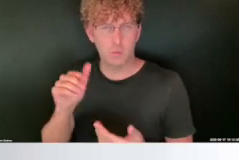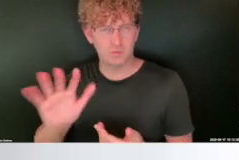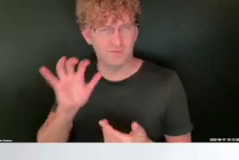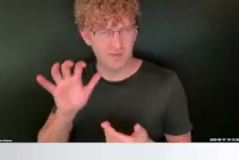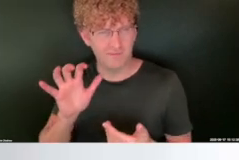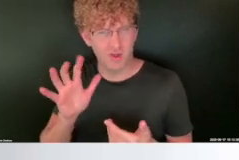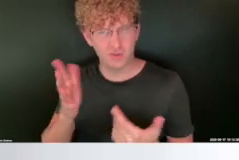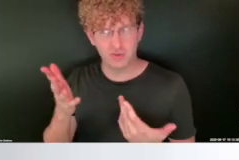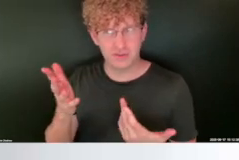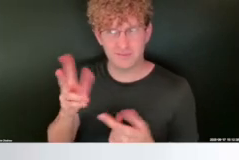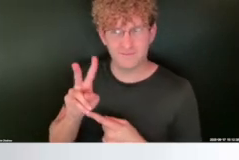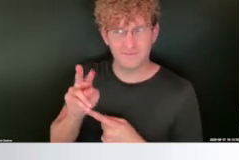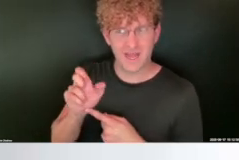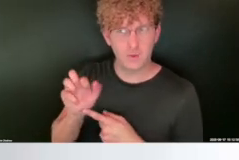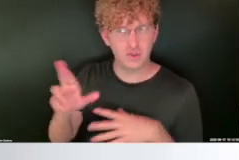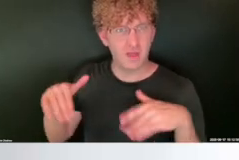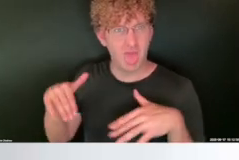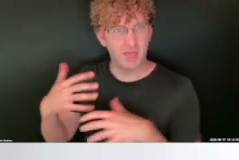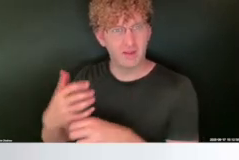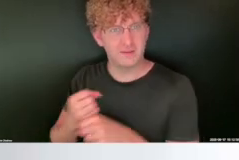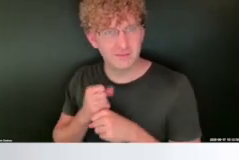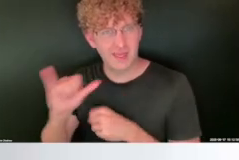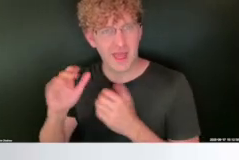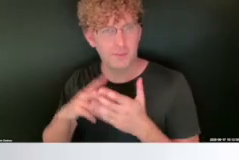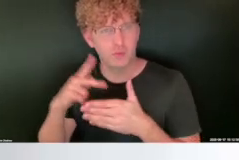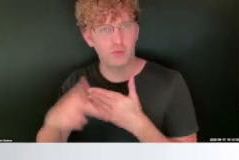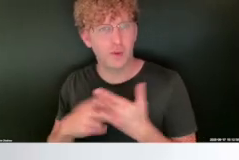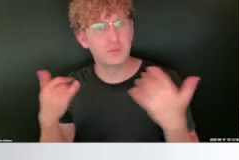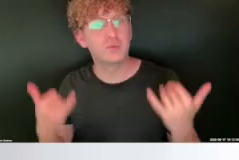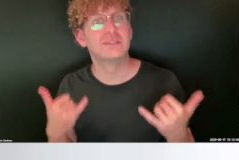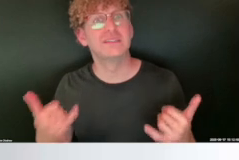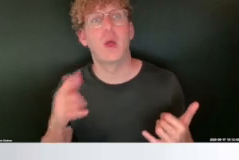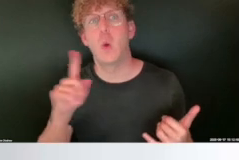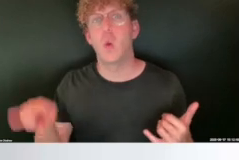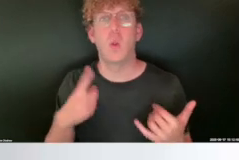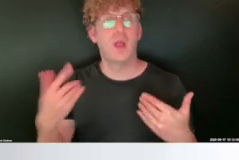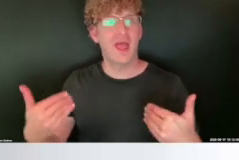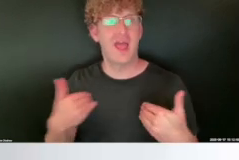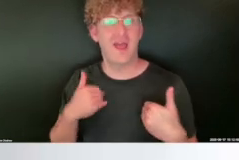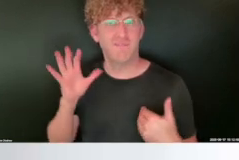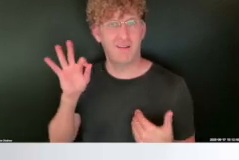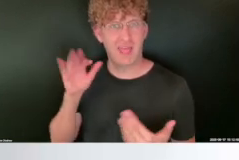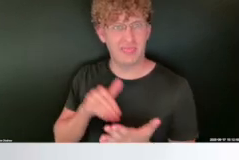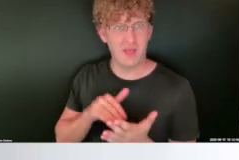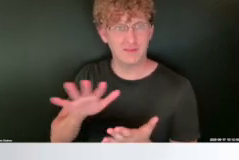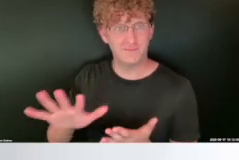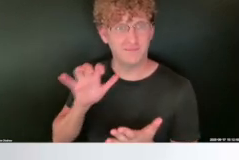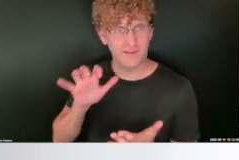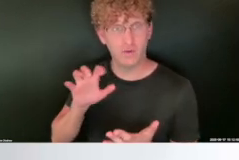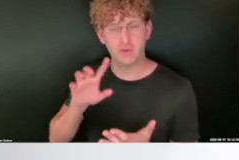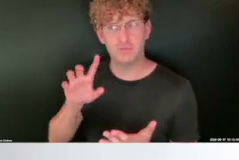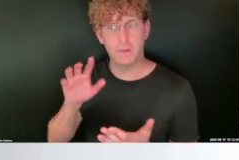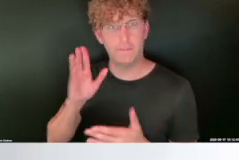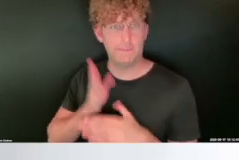program. And so today, we only have 9,500 ZEV medium heavy duty over the road vouchers in